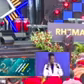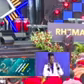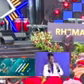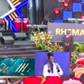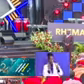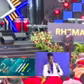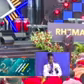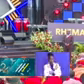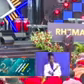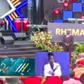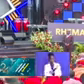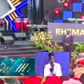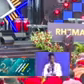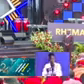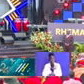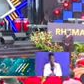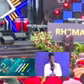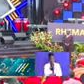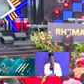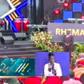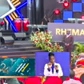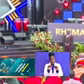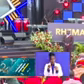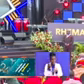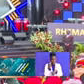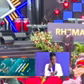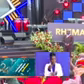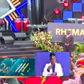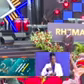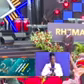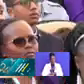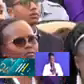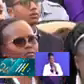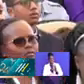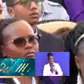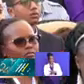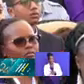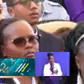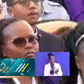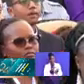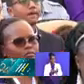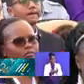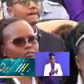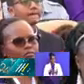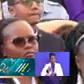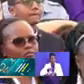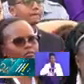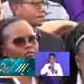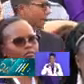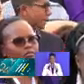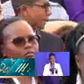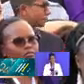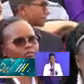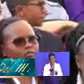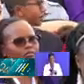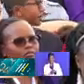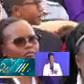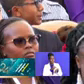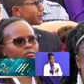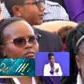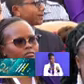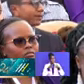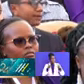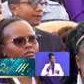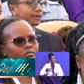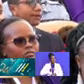the total package you will understand that we are speaking one message we are all speaking one message but we